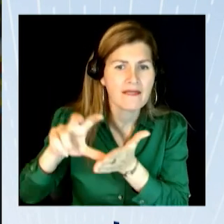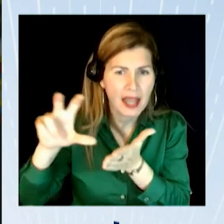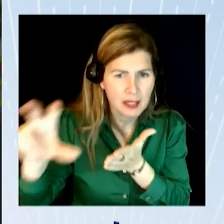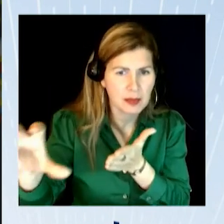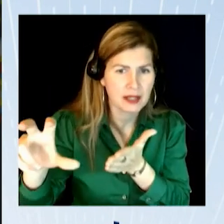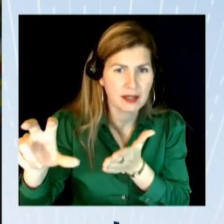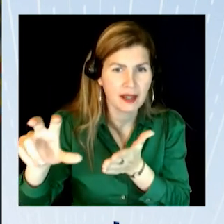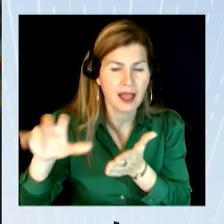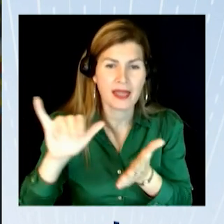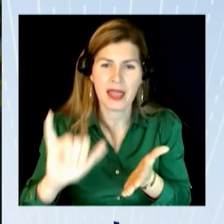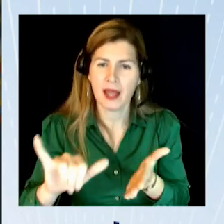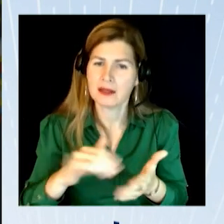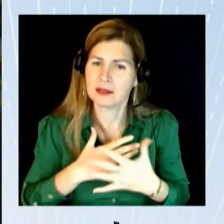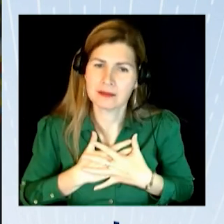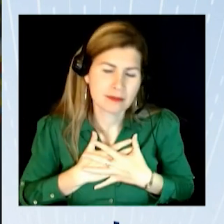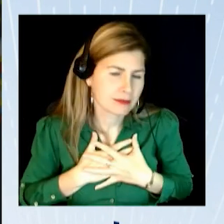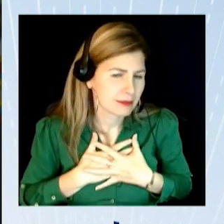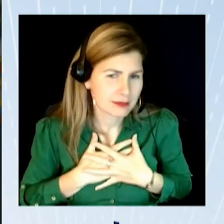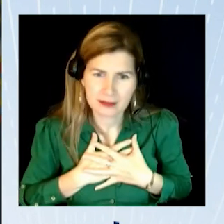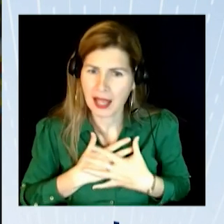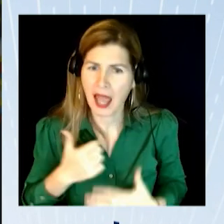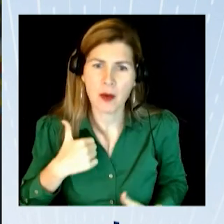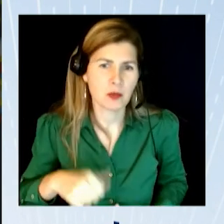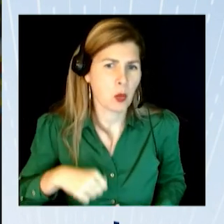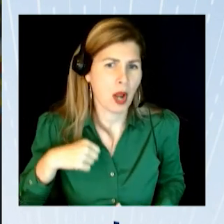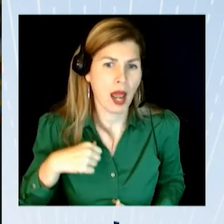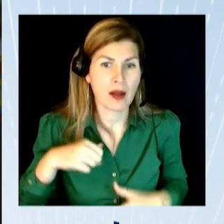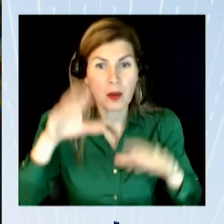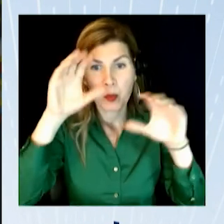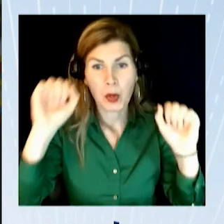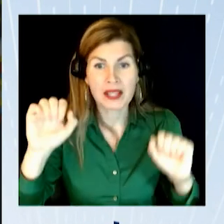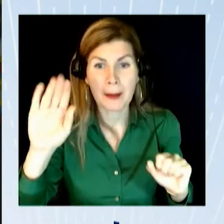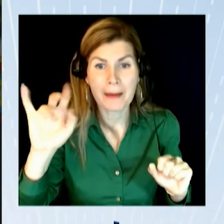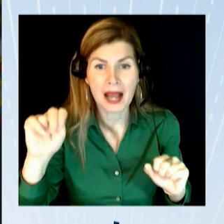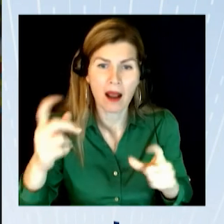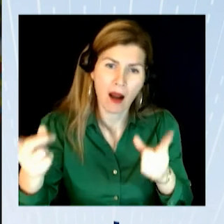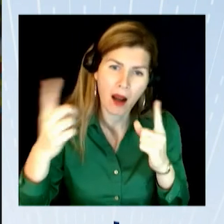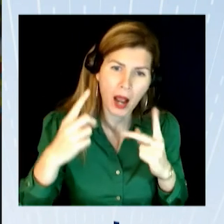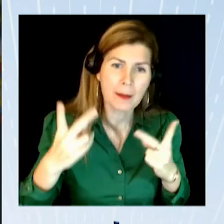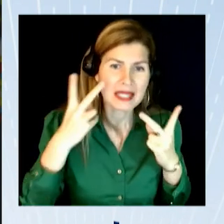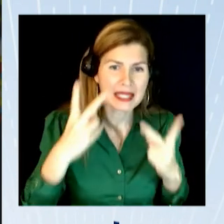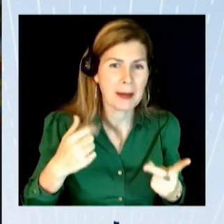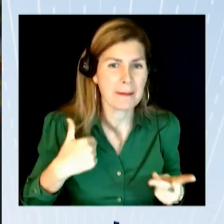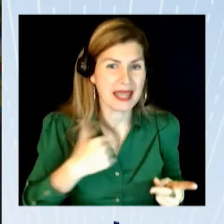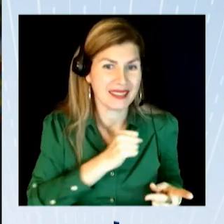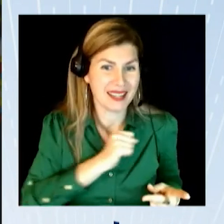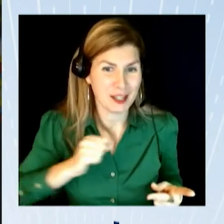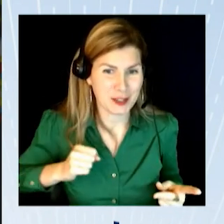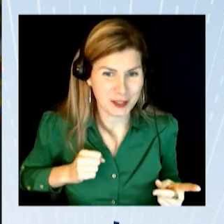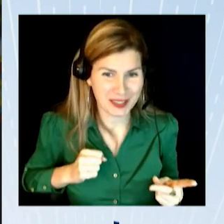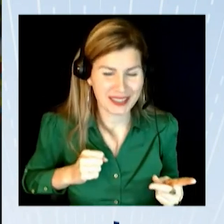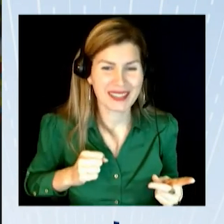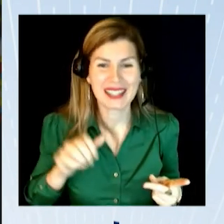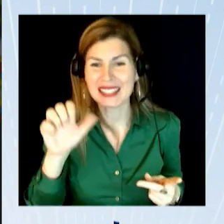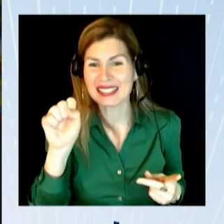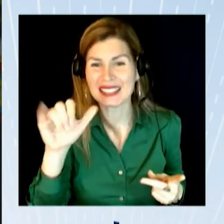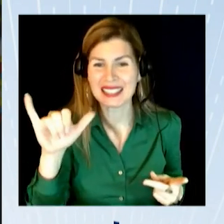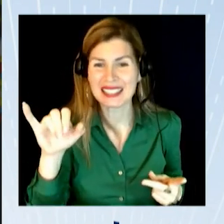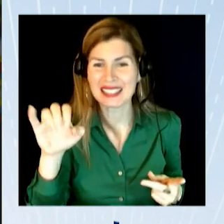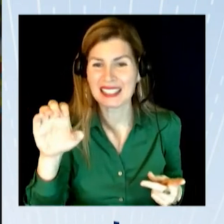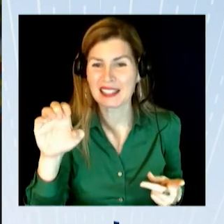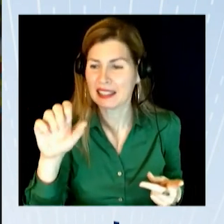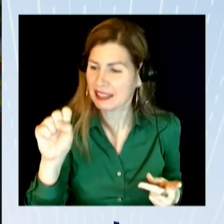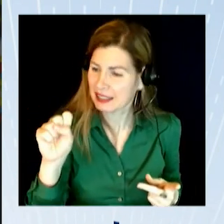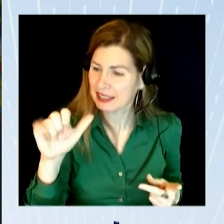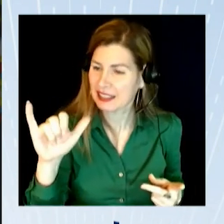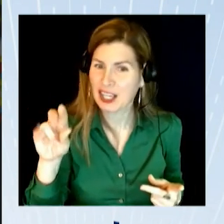days in my administration was when President Biden joined me and Senator Schumer outside of Syracuse. We'll be rejoining them shortly to